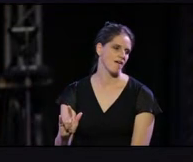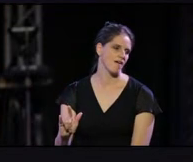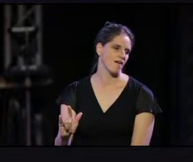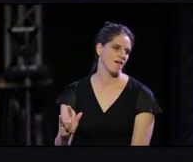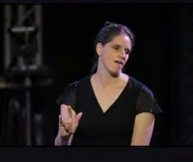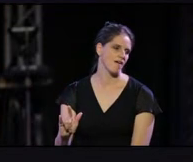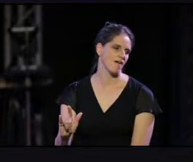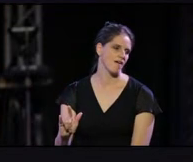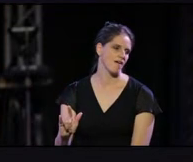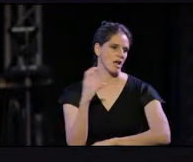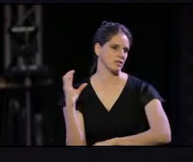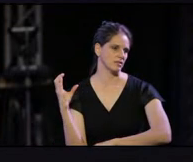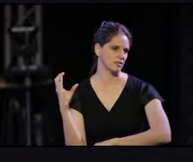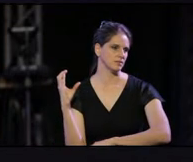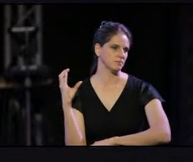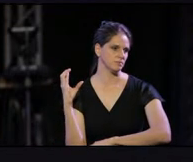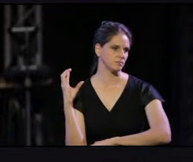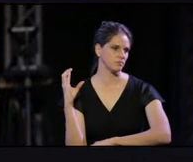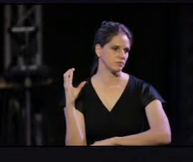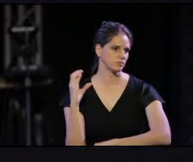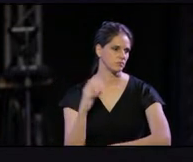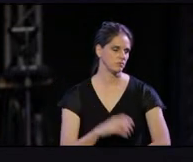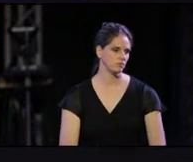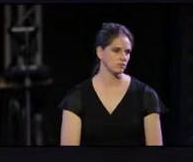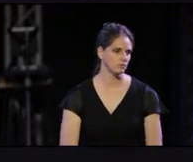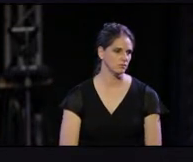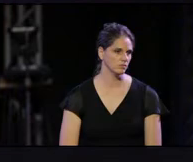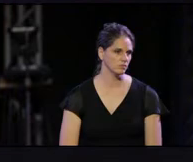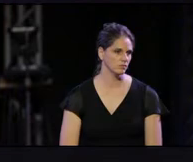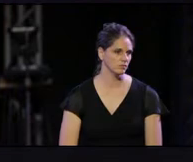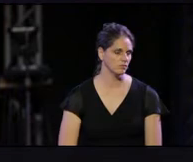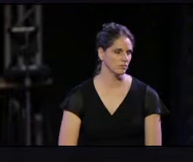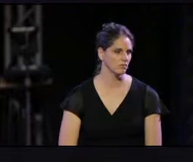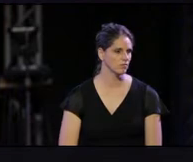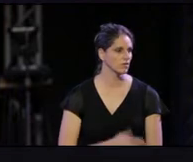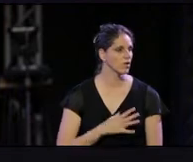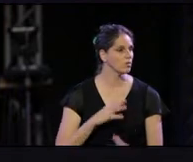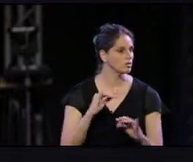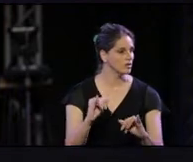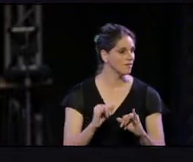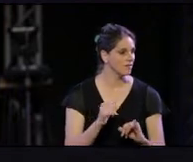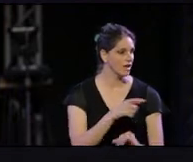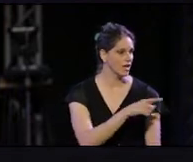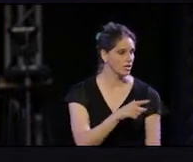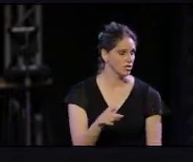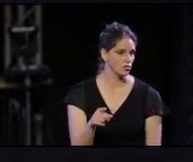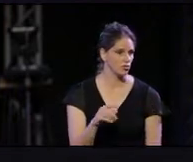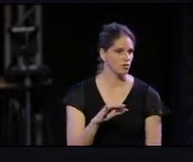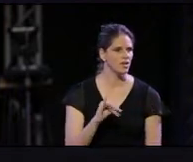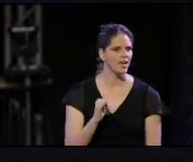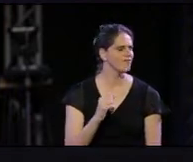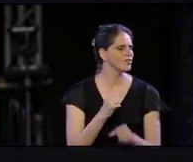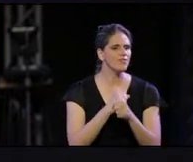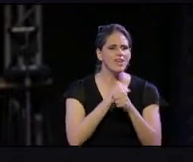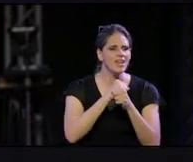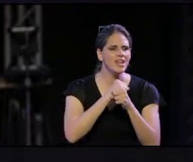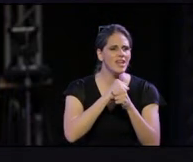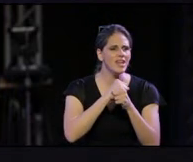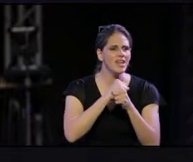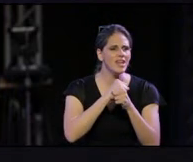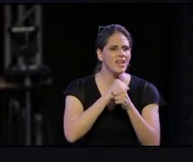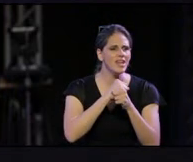I want you to keep your eyes closed for a moment. And I just want to invite you. Perhaps you have never